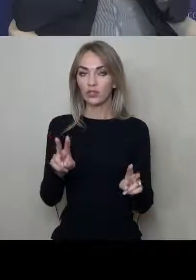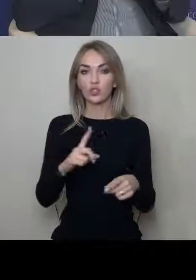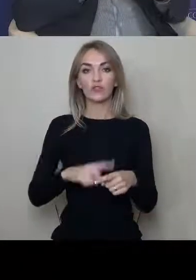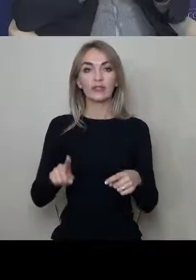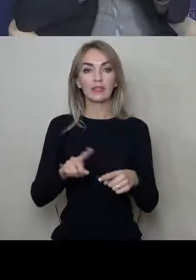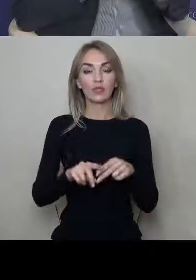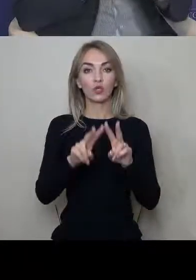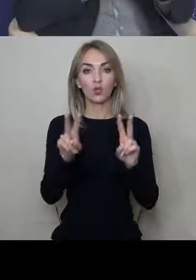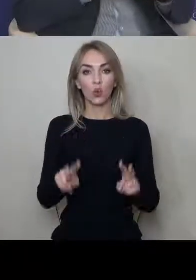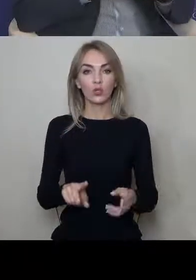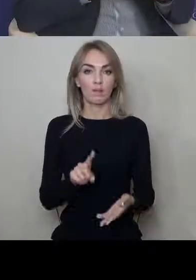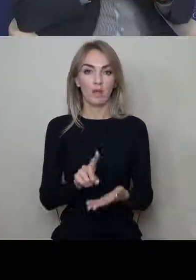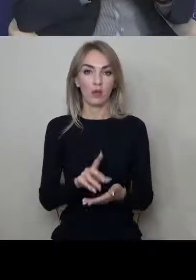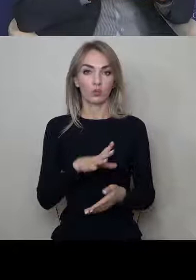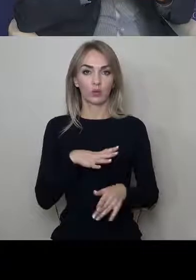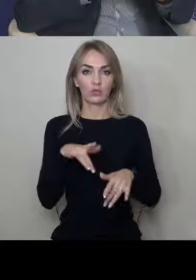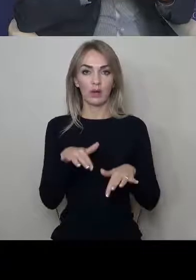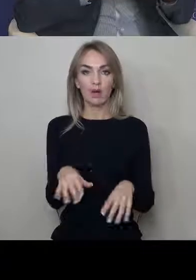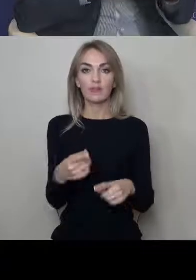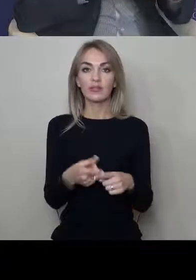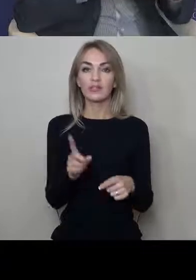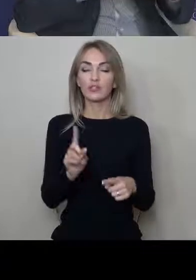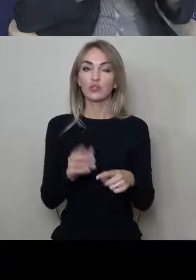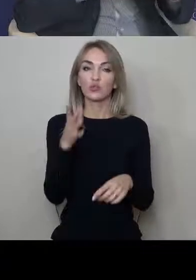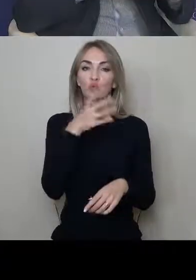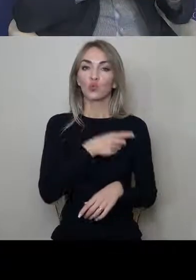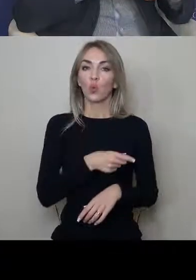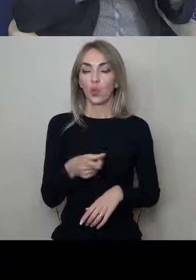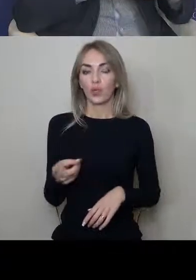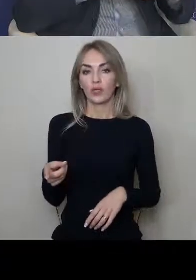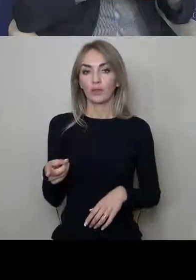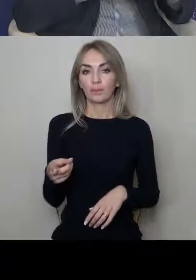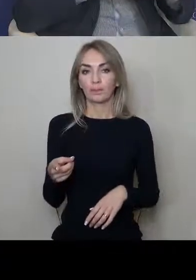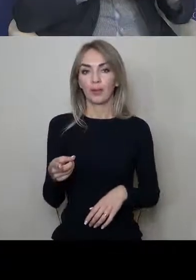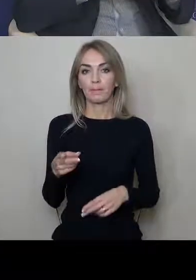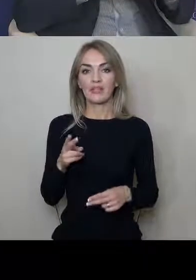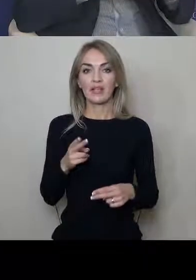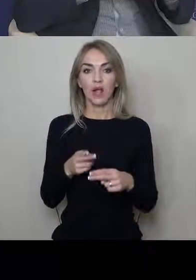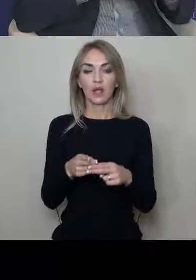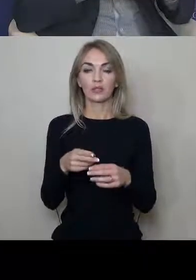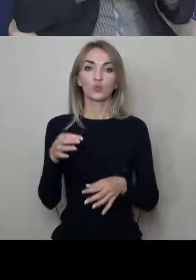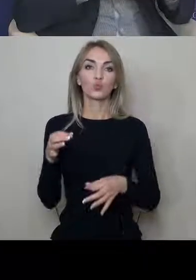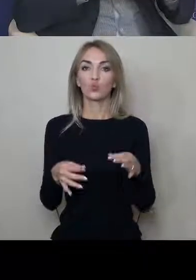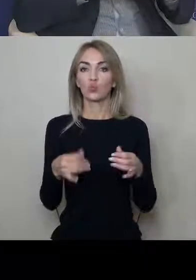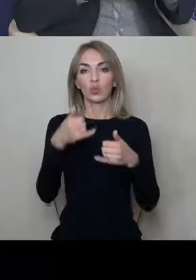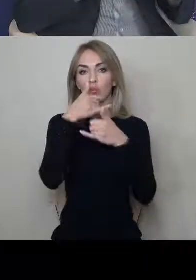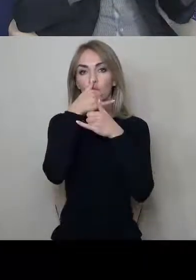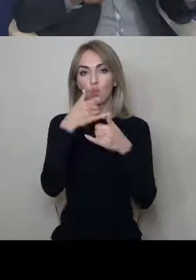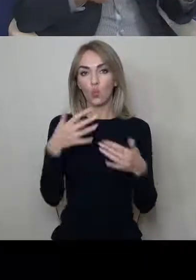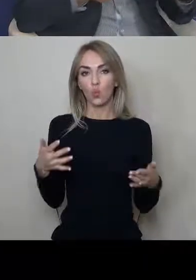the first and the second instance. We need to handle these cases quickly, and this